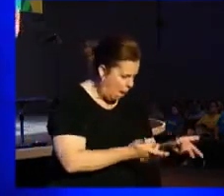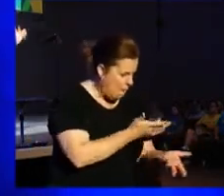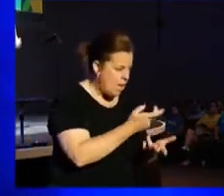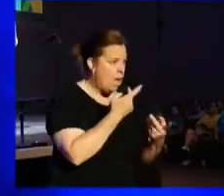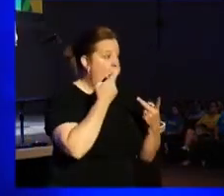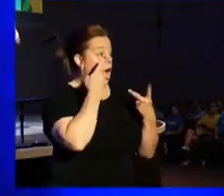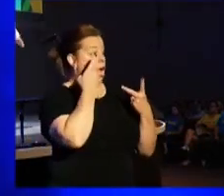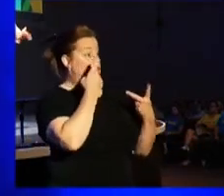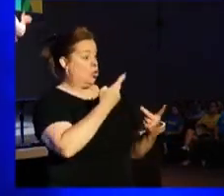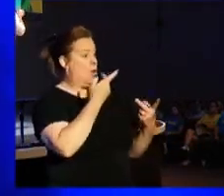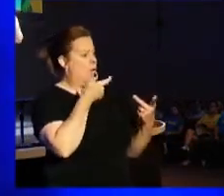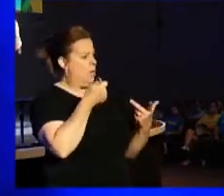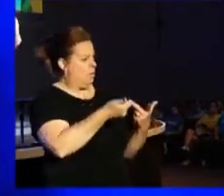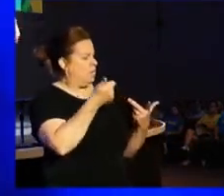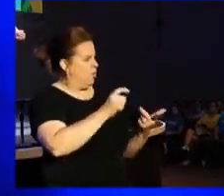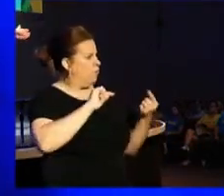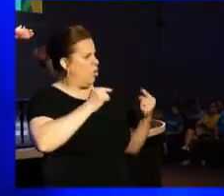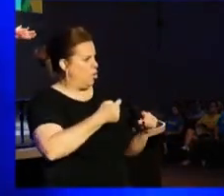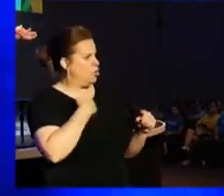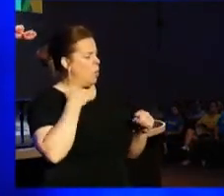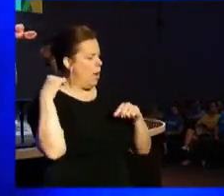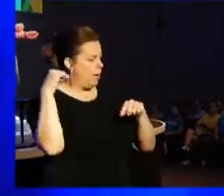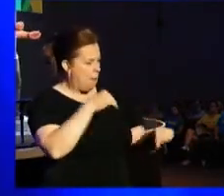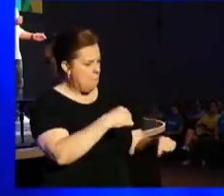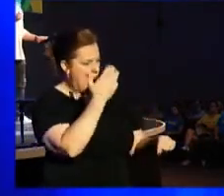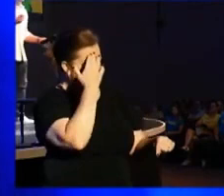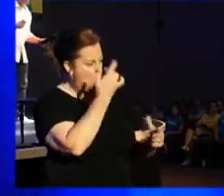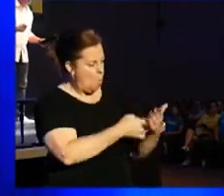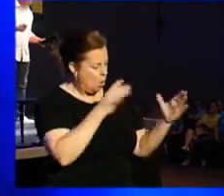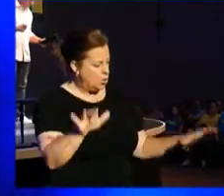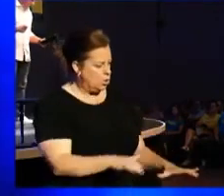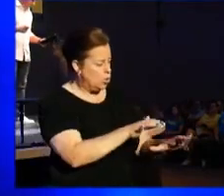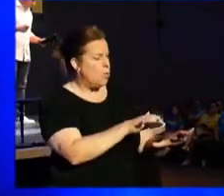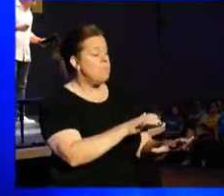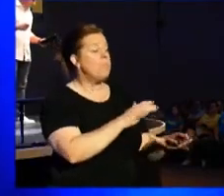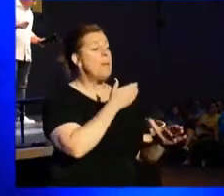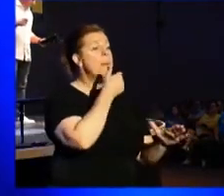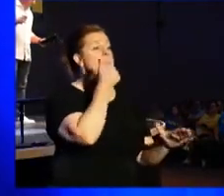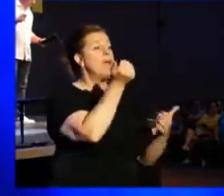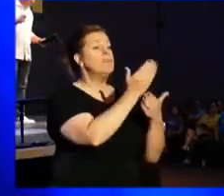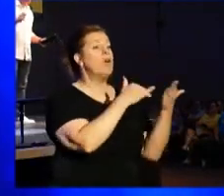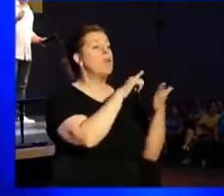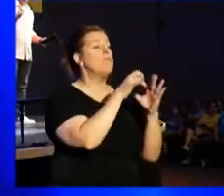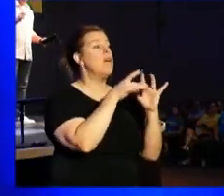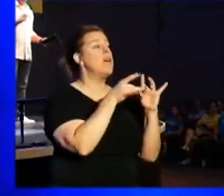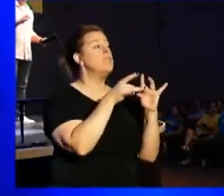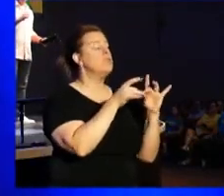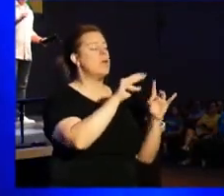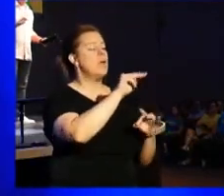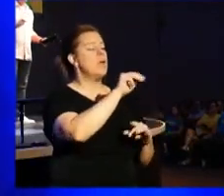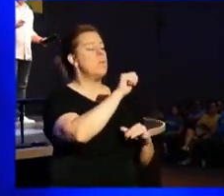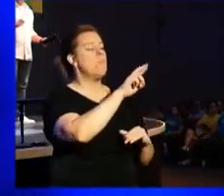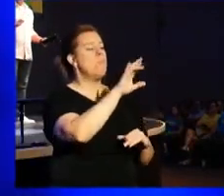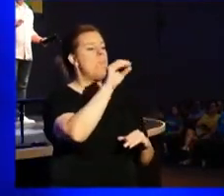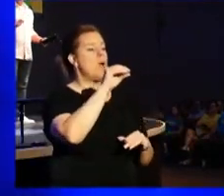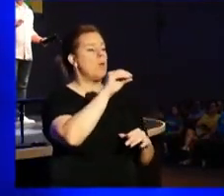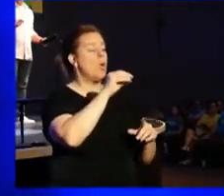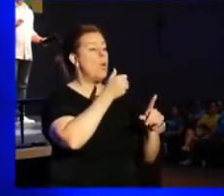and I knew what needed to be done, and I did it." Here's the coolest part of the story. Mario wasn't a